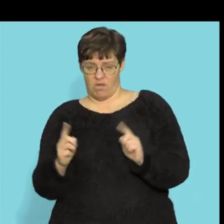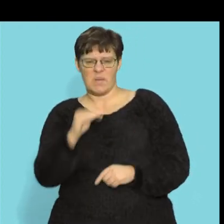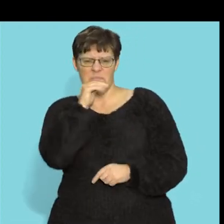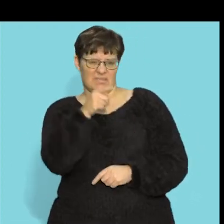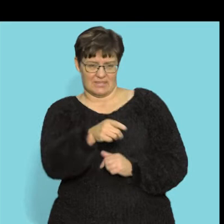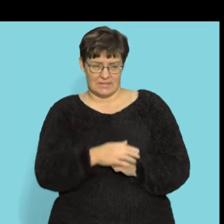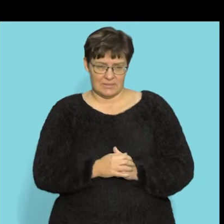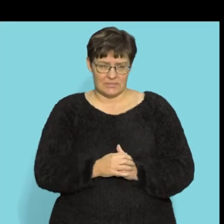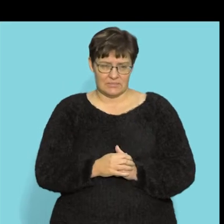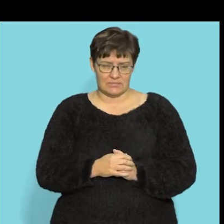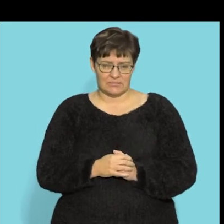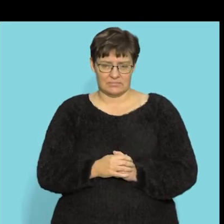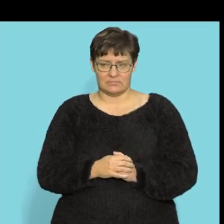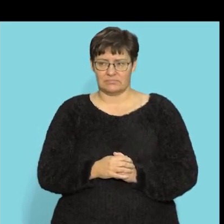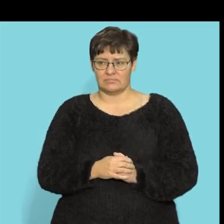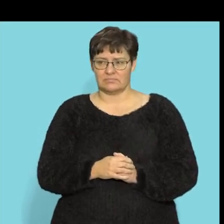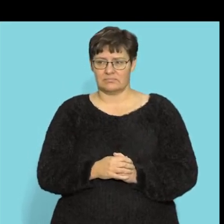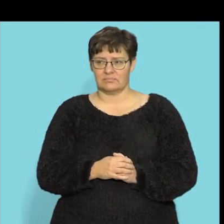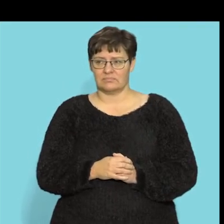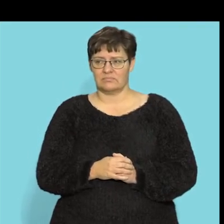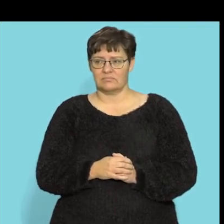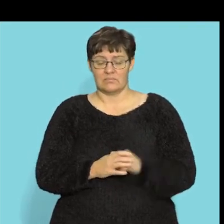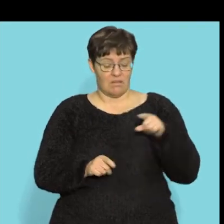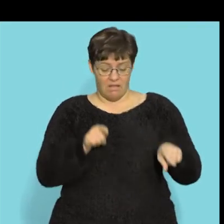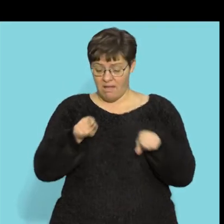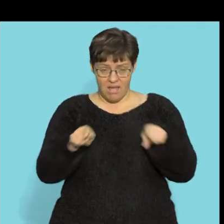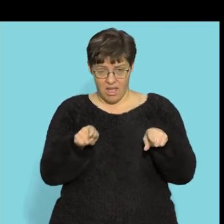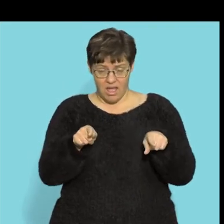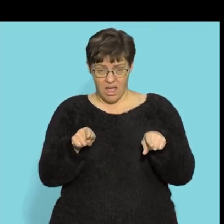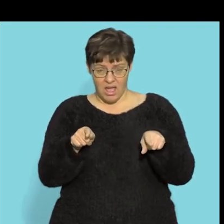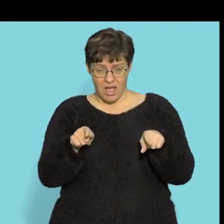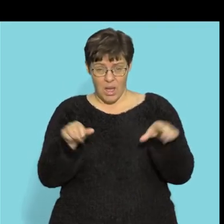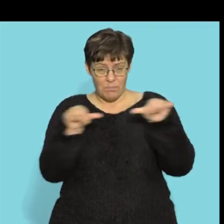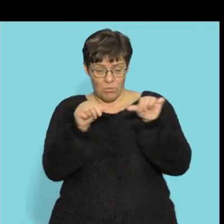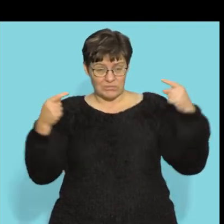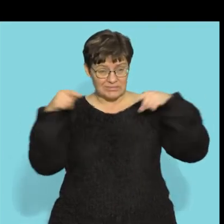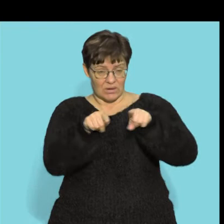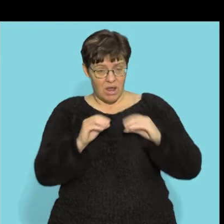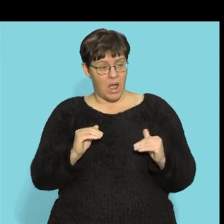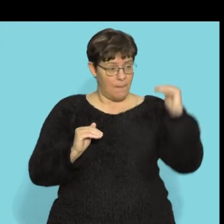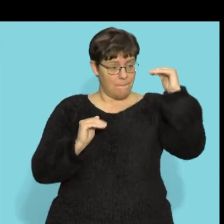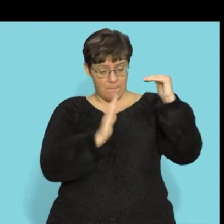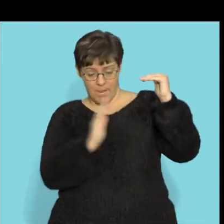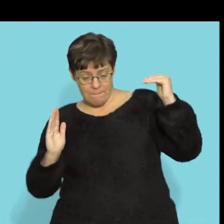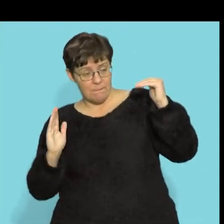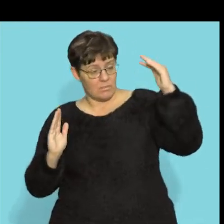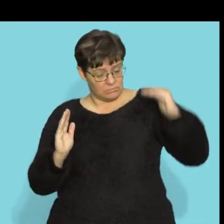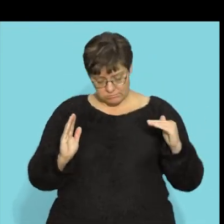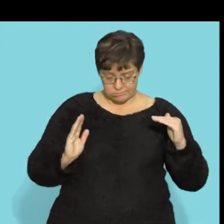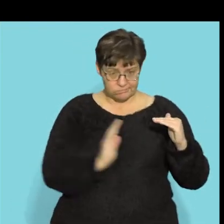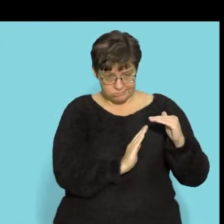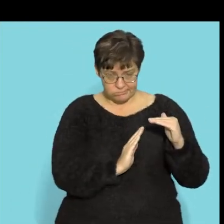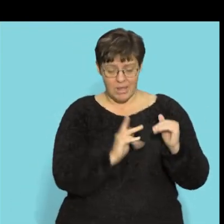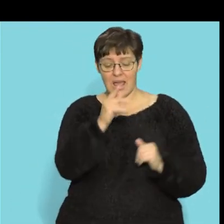simply means. Okay, but for two quantities to be directly proportional, remember, for them to be